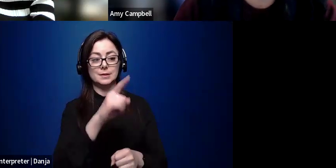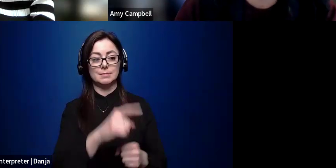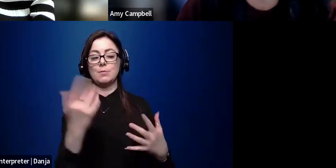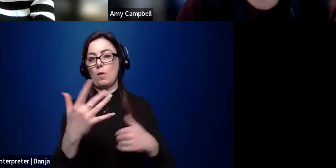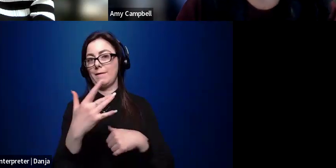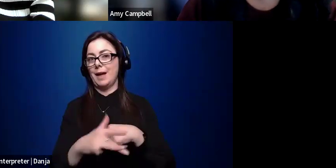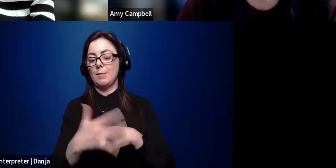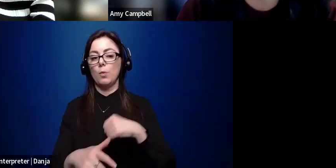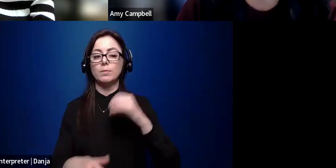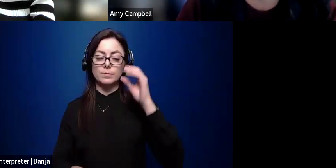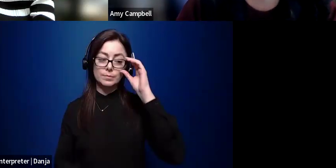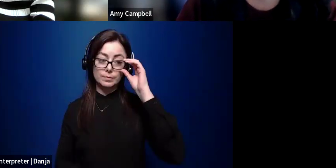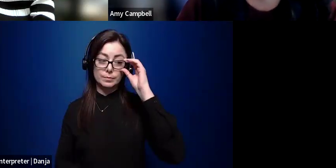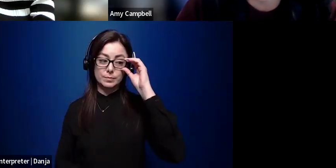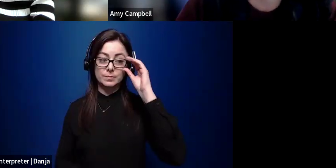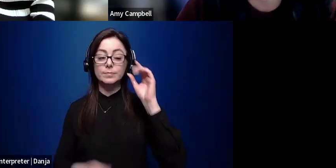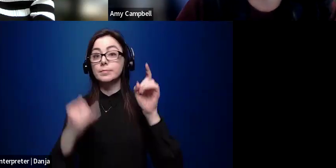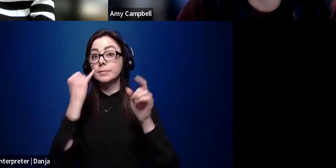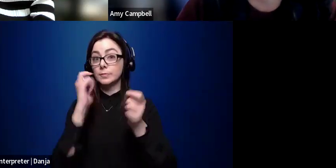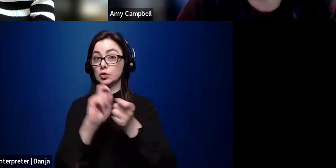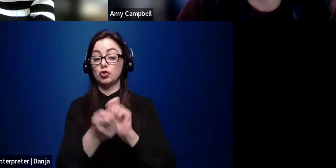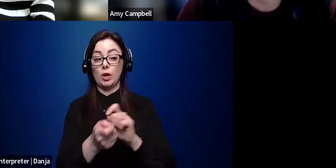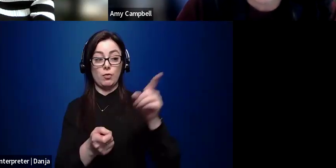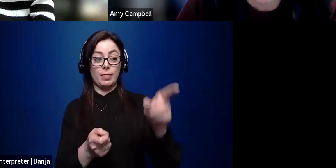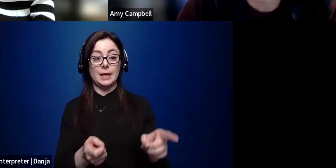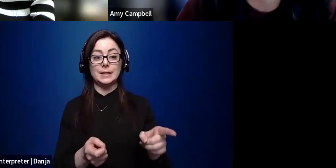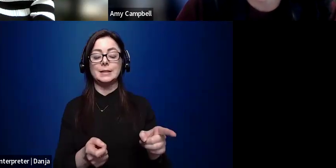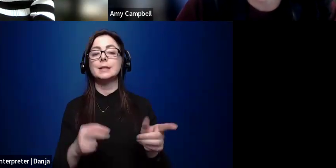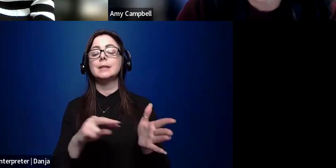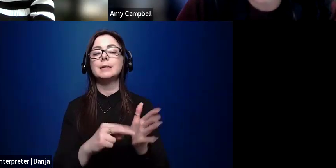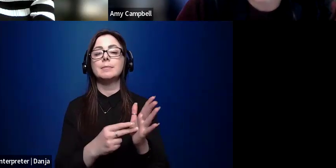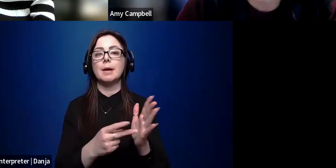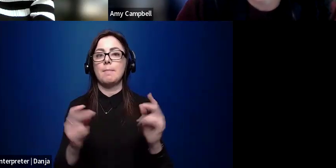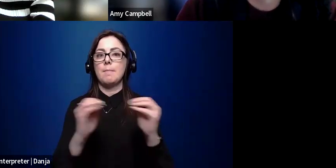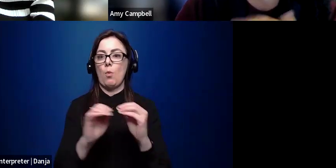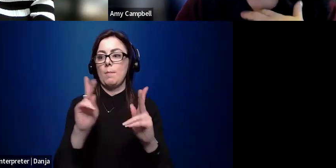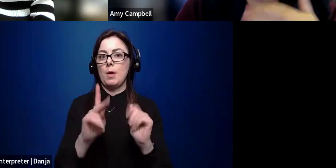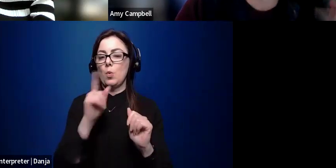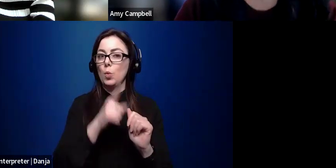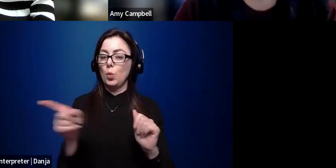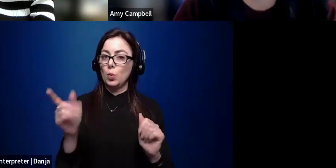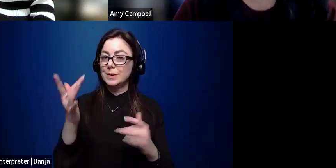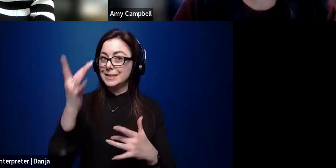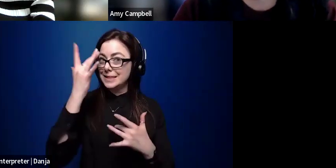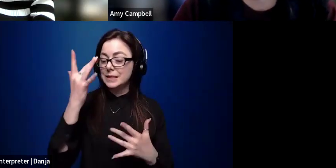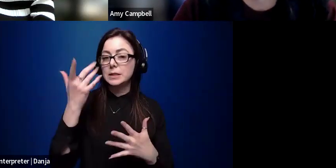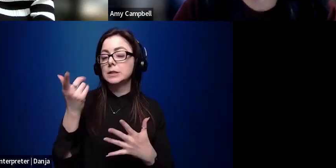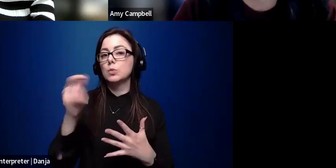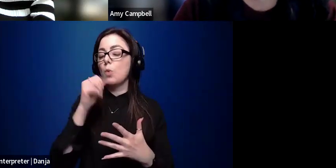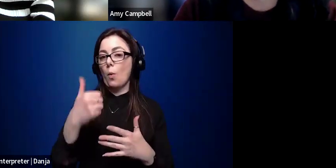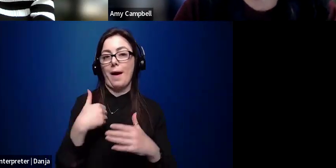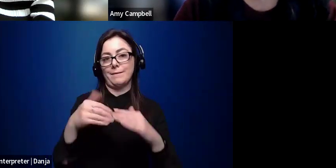available, but changing this could just mean that more sicker people won't have access. which then costs everybody